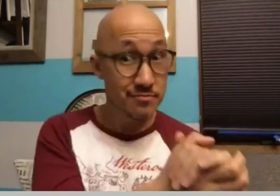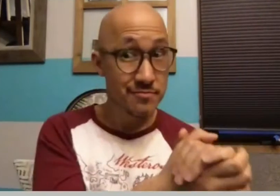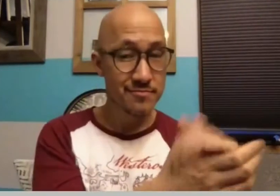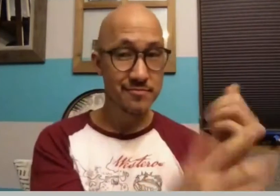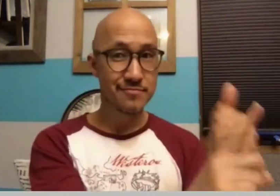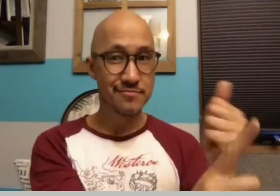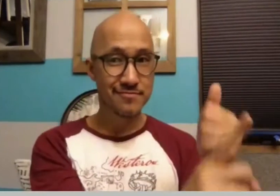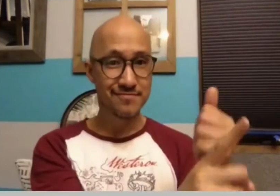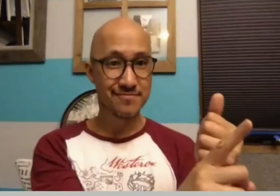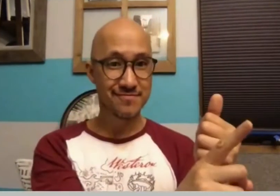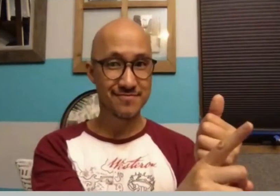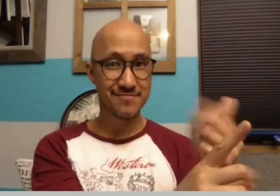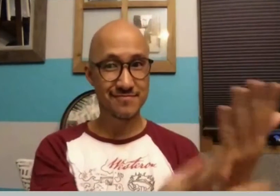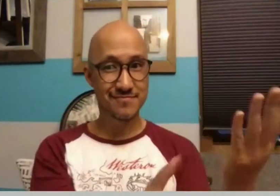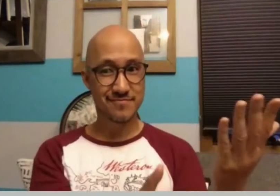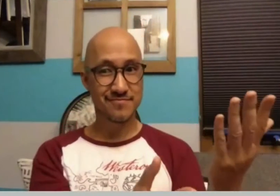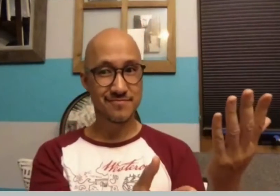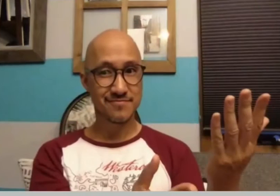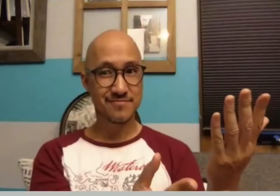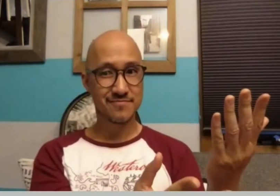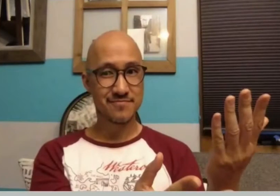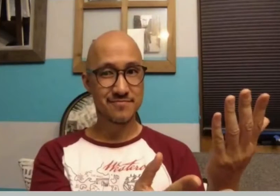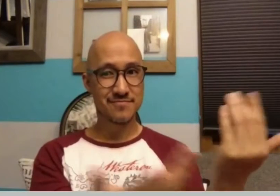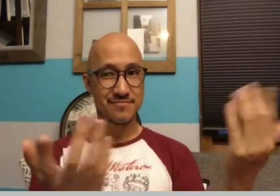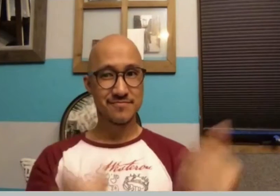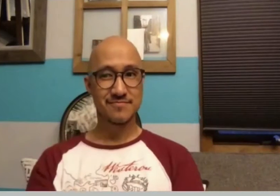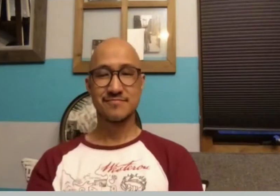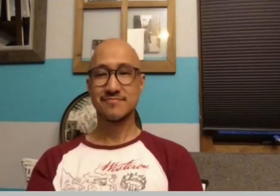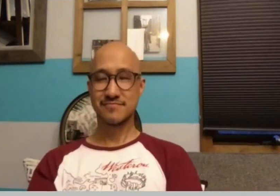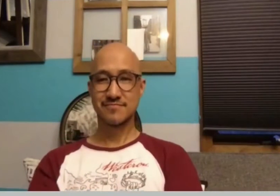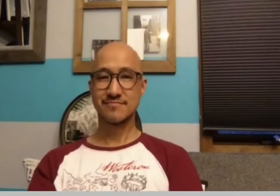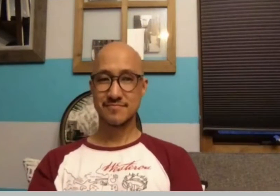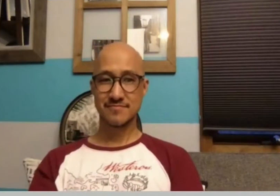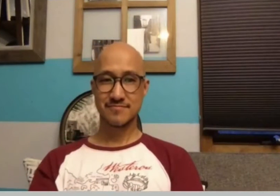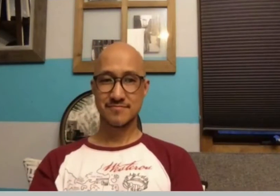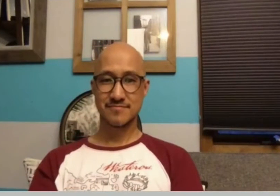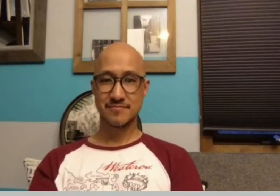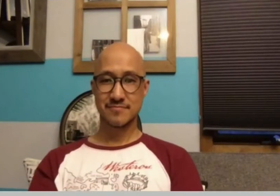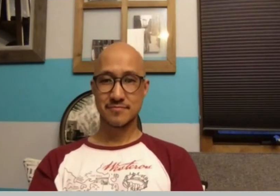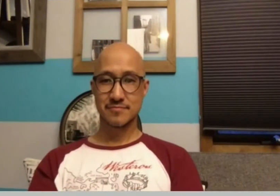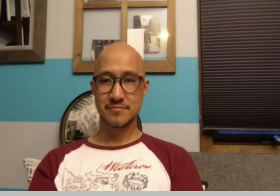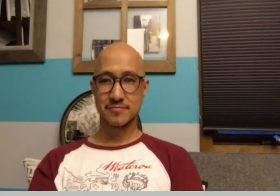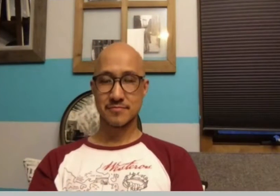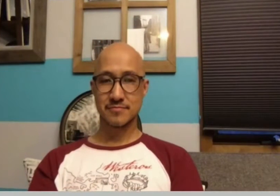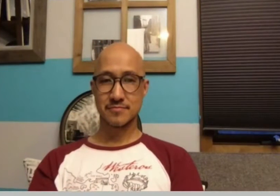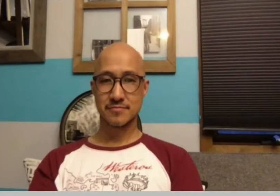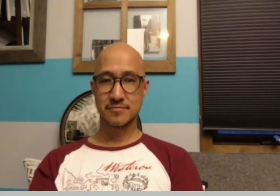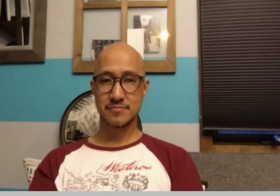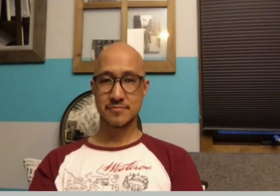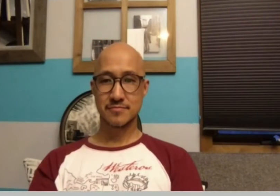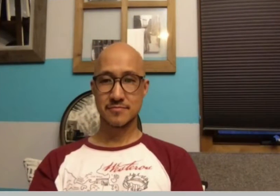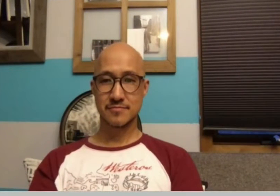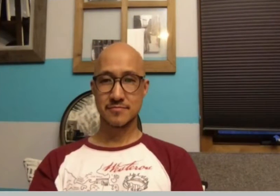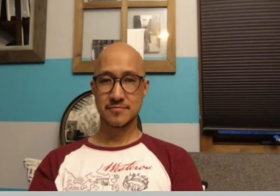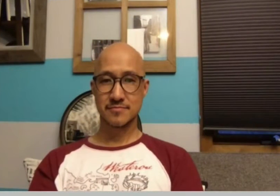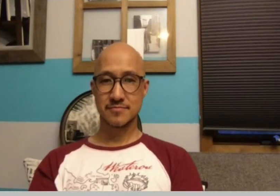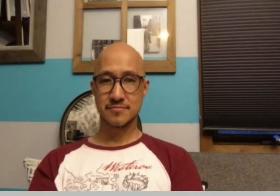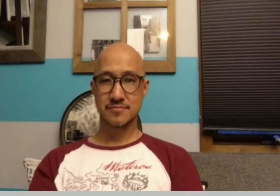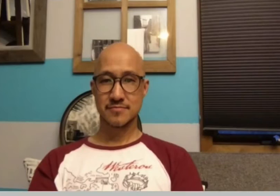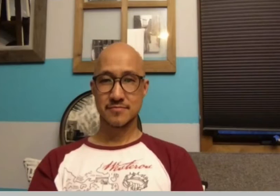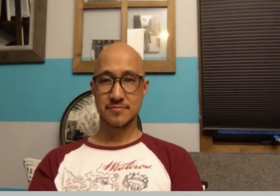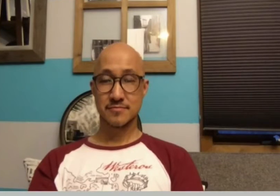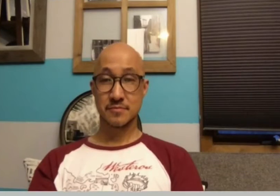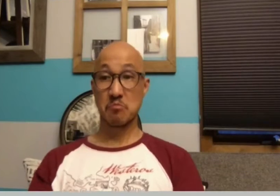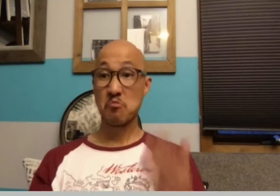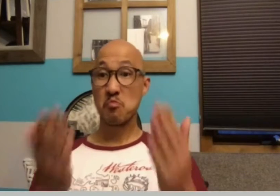you respond? Think about that for a minute. What would you do with that knowledge? Would you be thinking, man, I'm gonna stop them from doing it, or I'm gonna plan